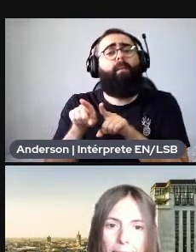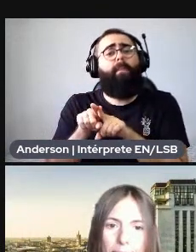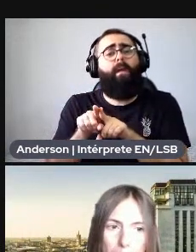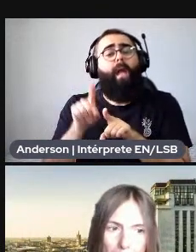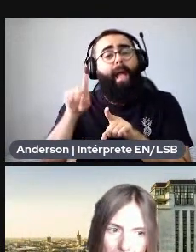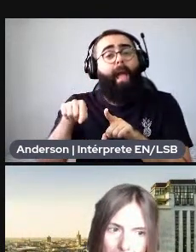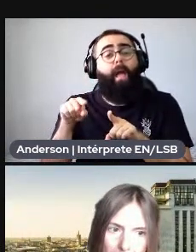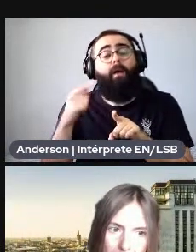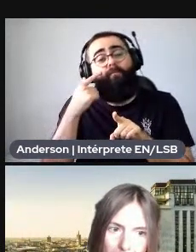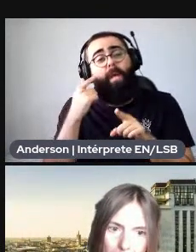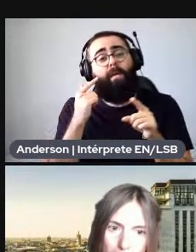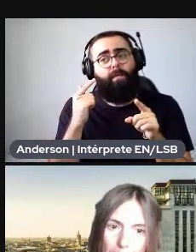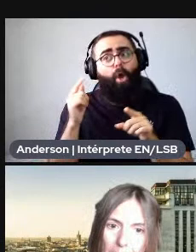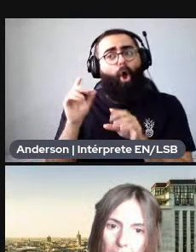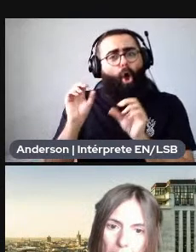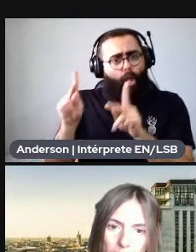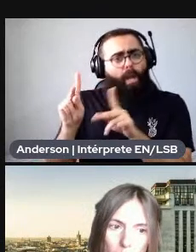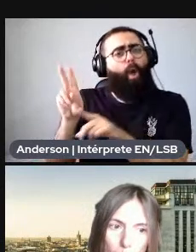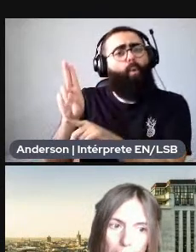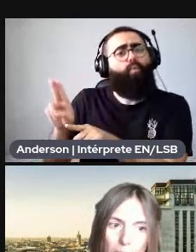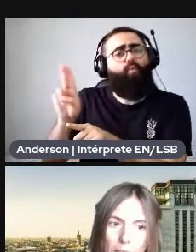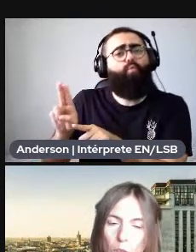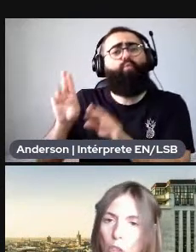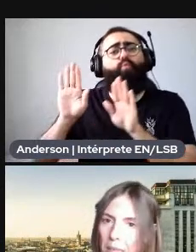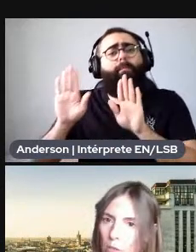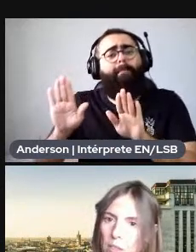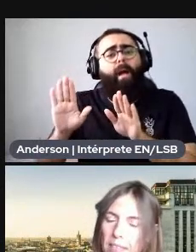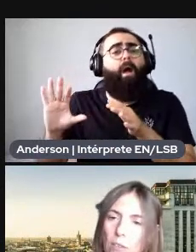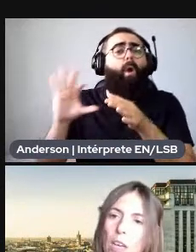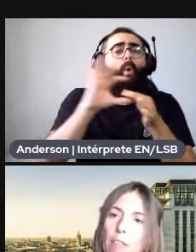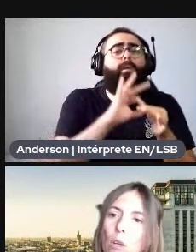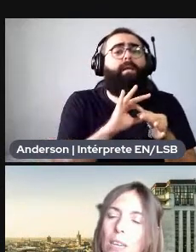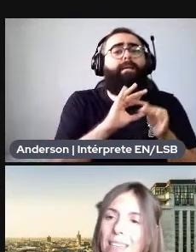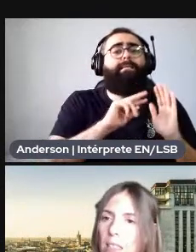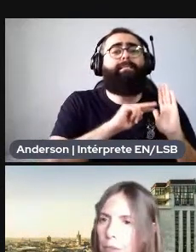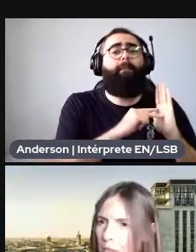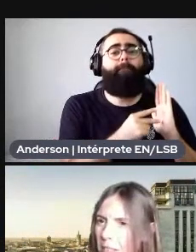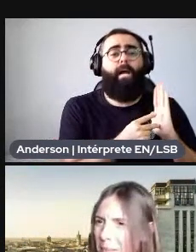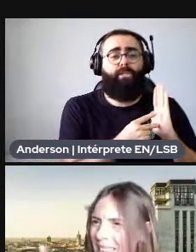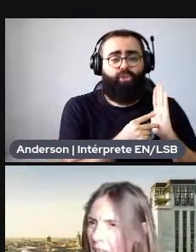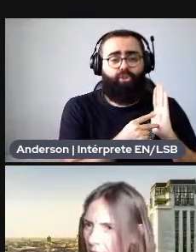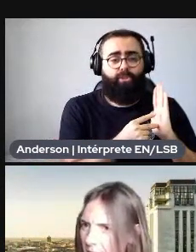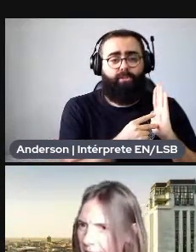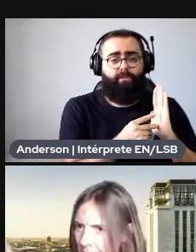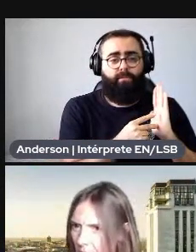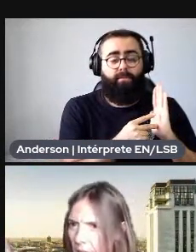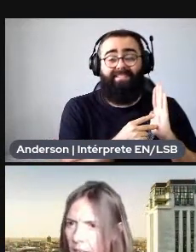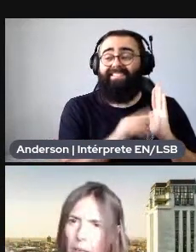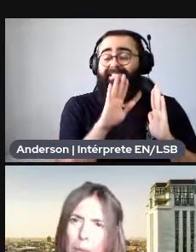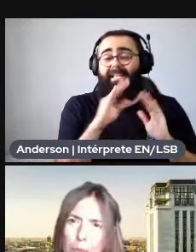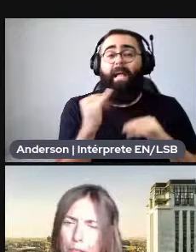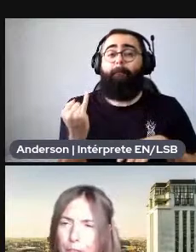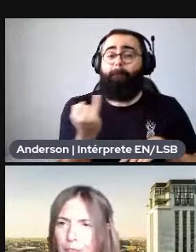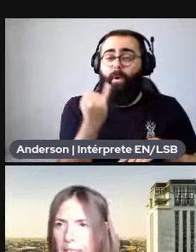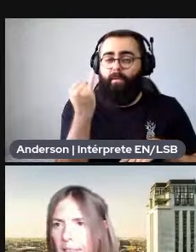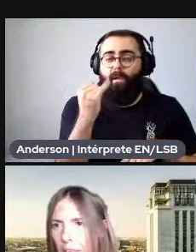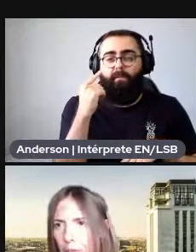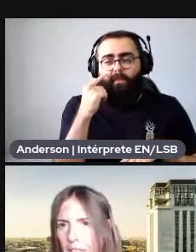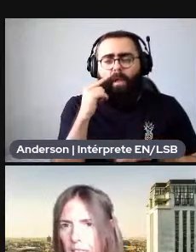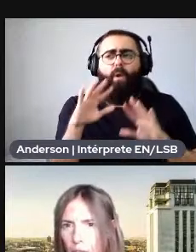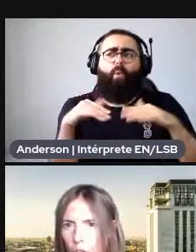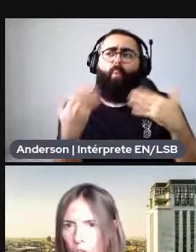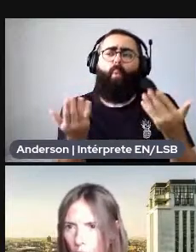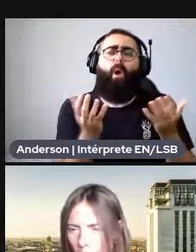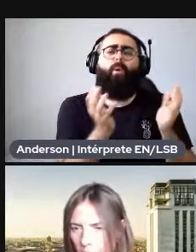productivity and semantics, because, it could be interesting to have a look at the different semantic classes that are observed in